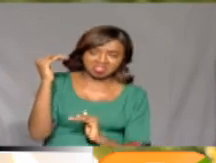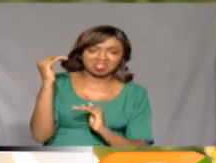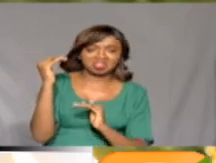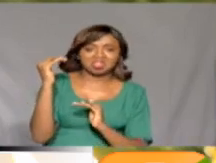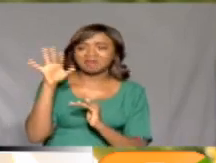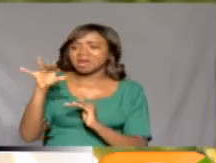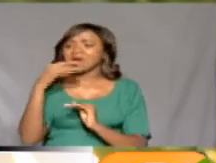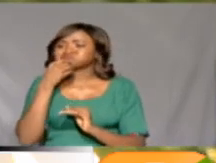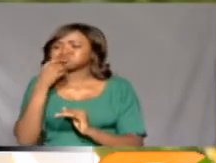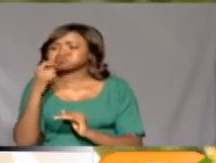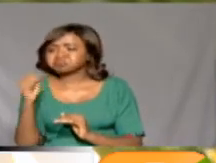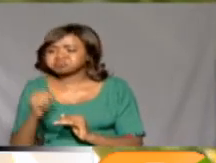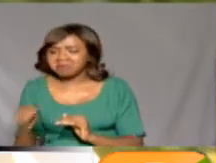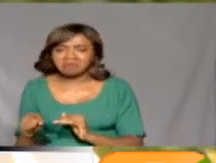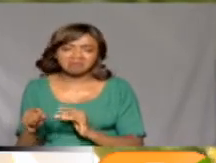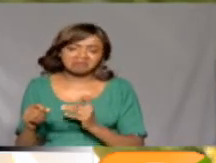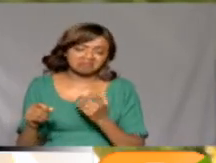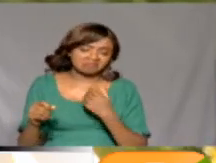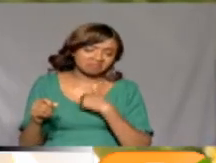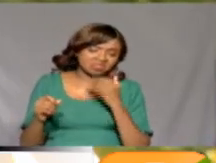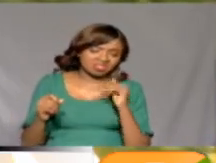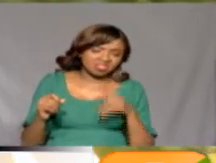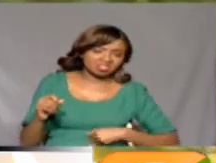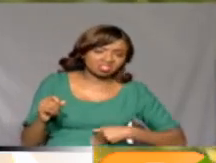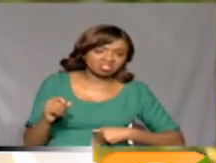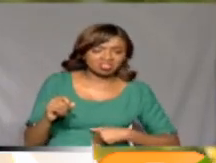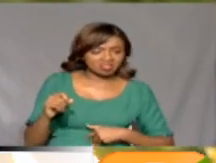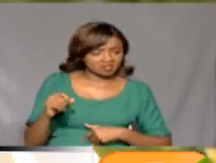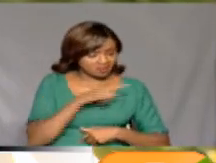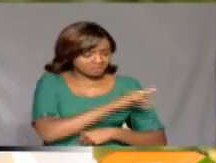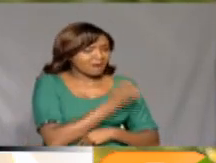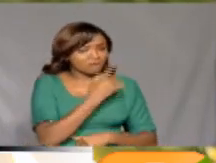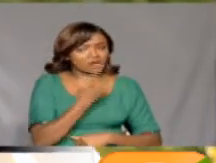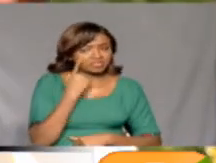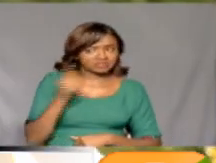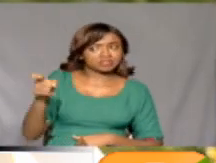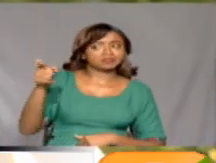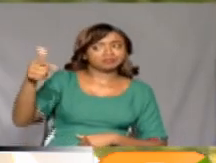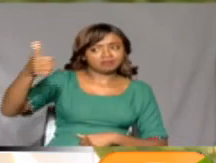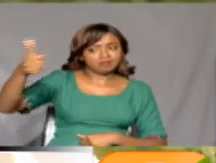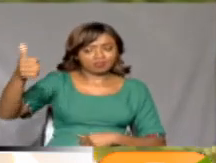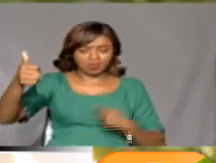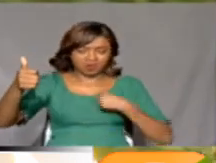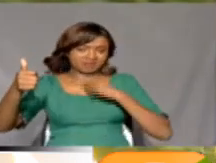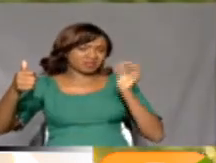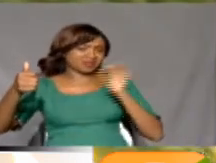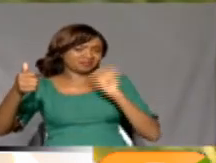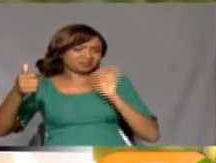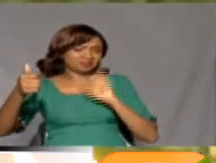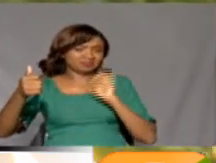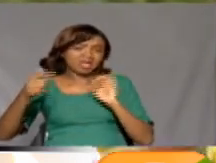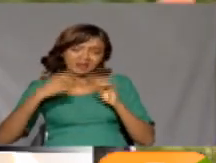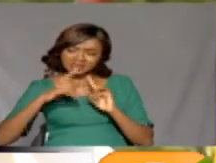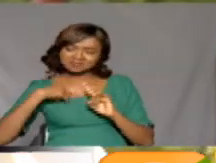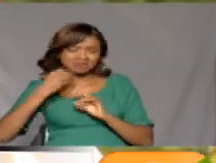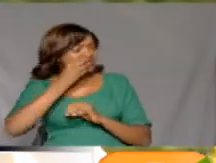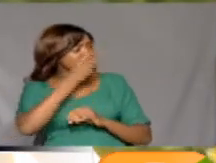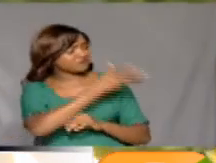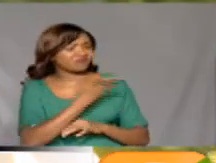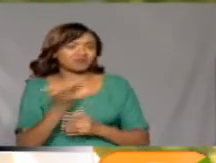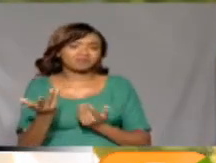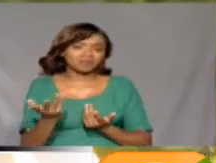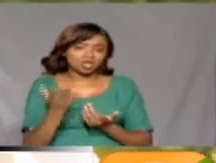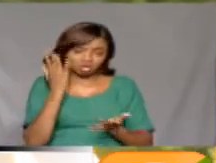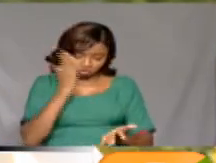older. But you know, then I remember making the argument that while